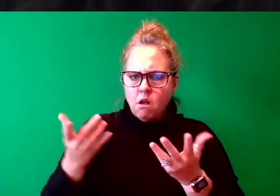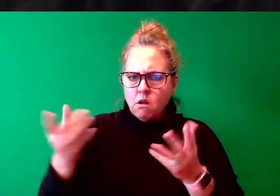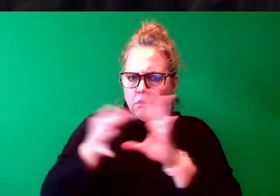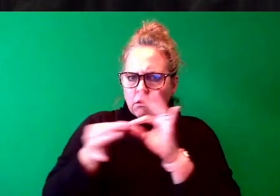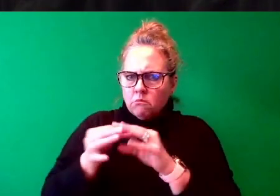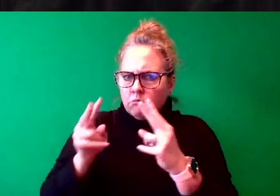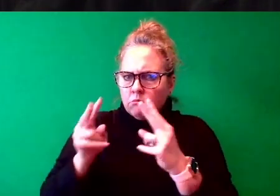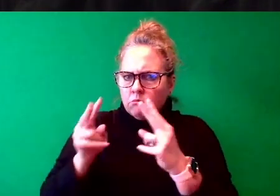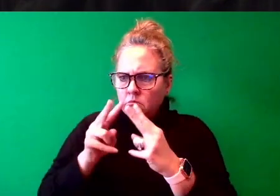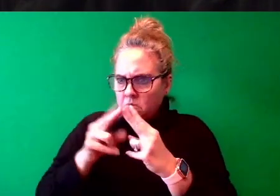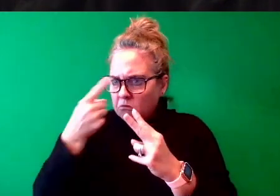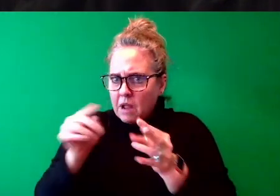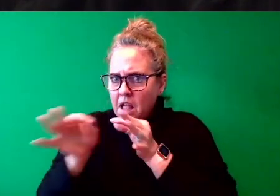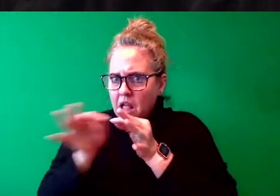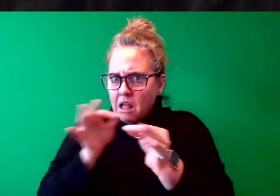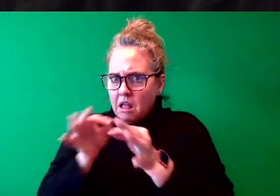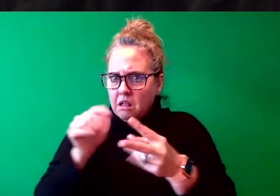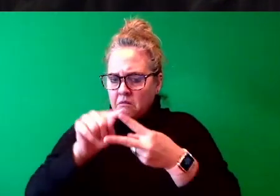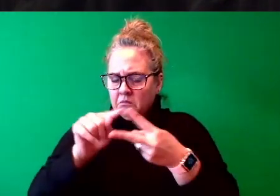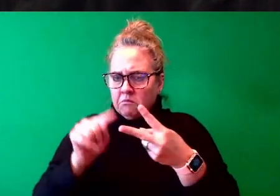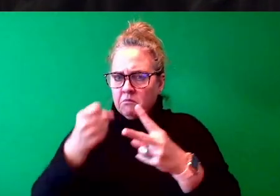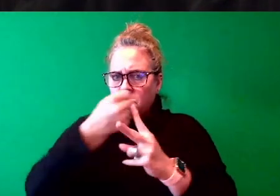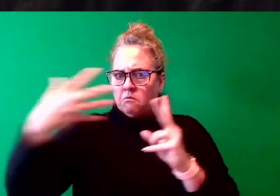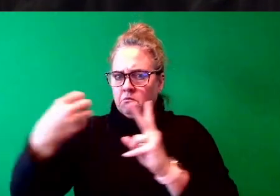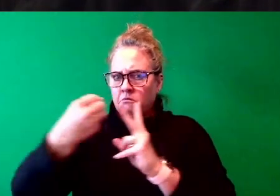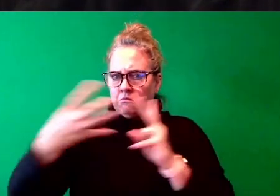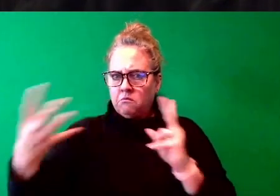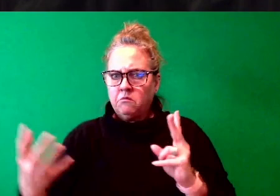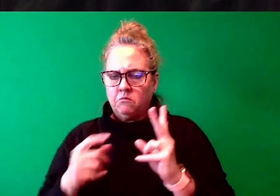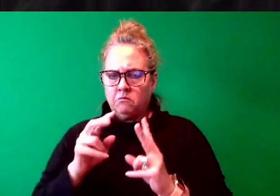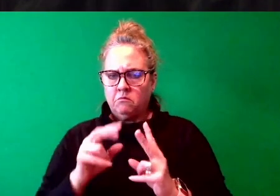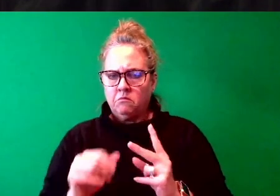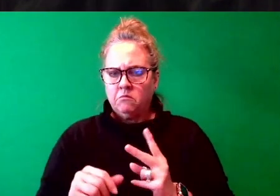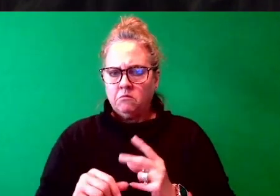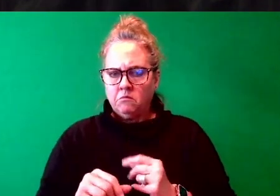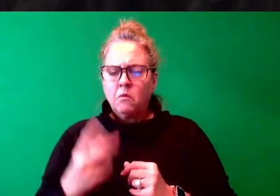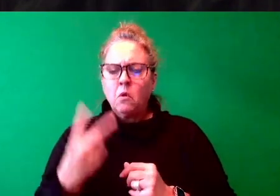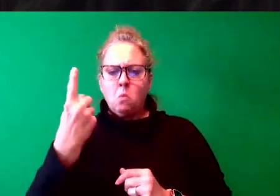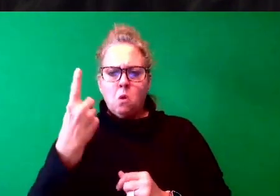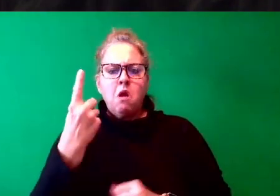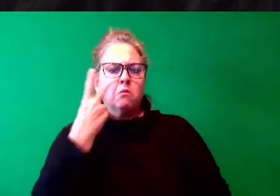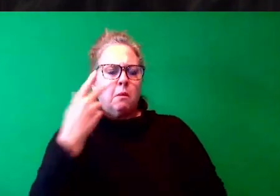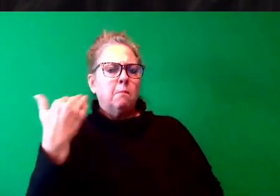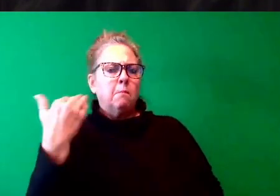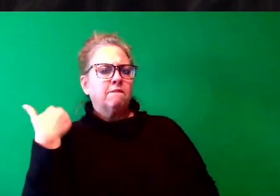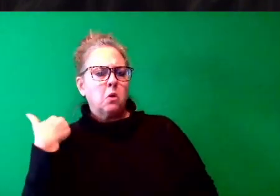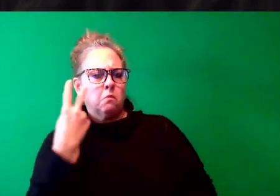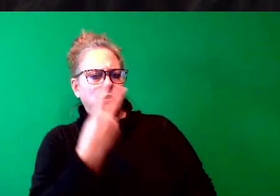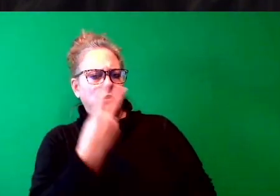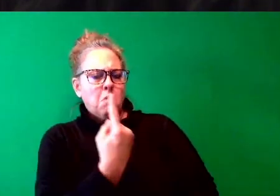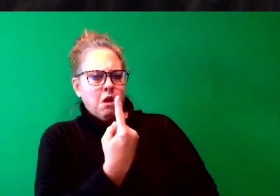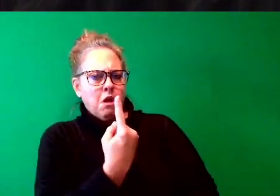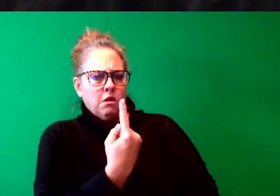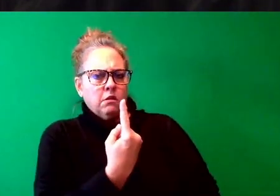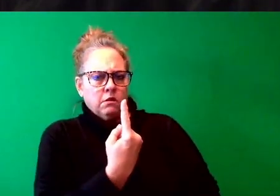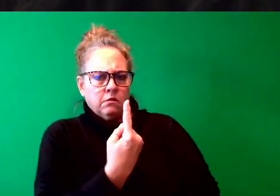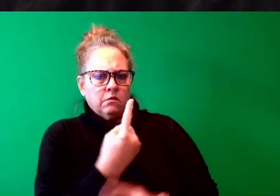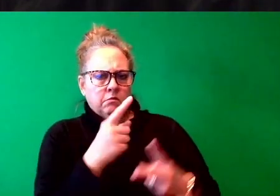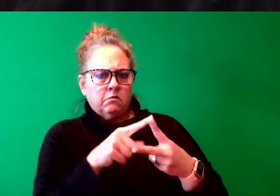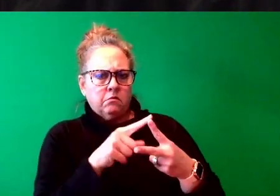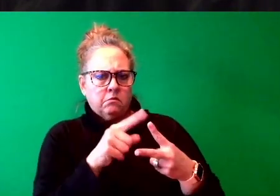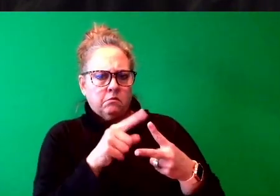we? So one of them you have seen before, however, the drug-free communities youth substance